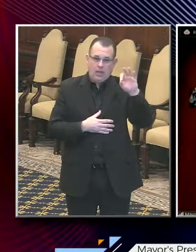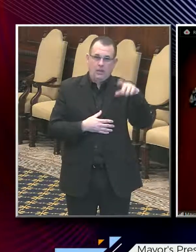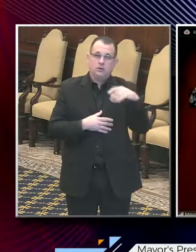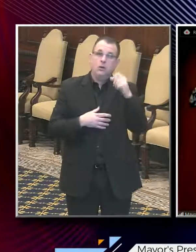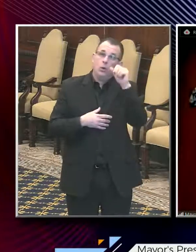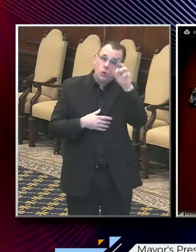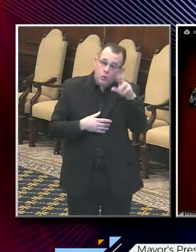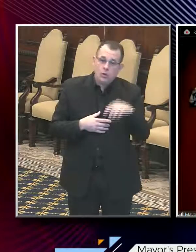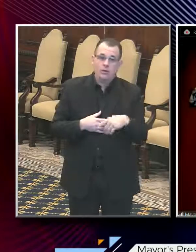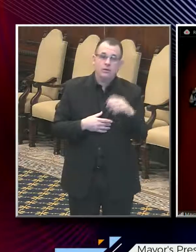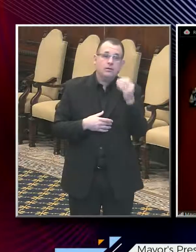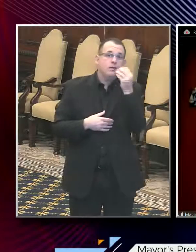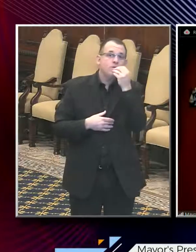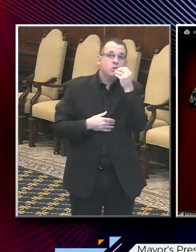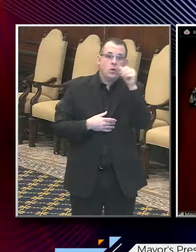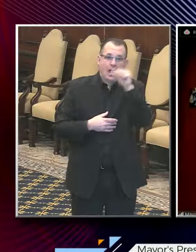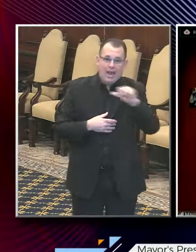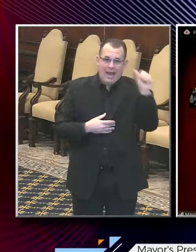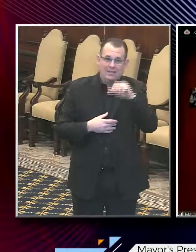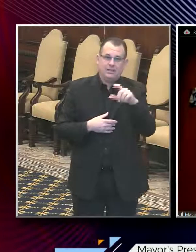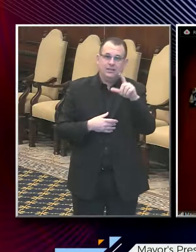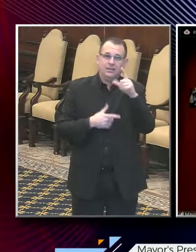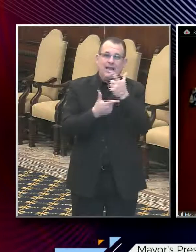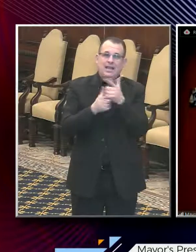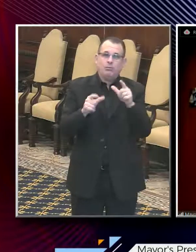215-709-9619, or email